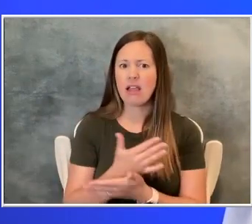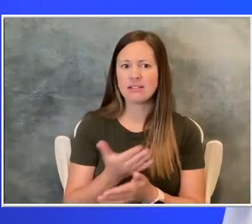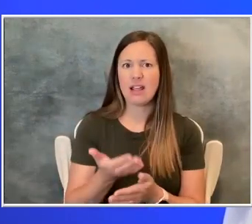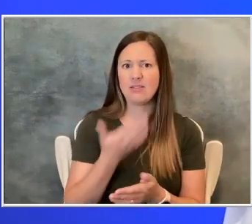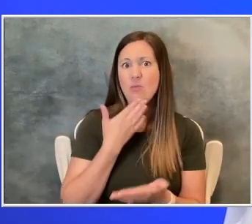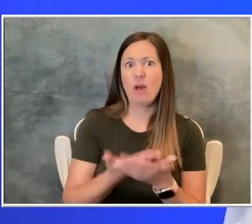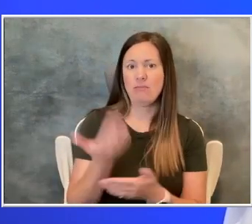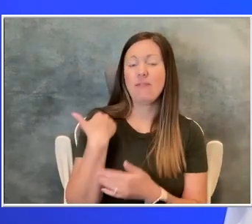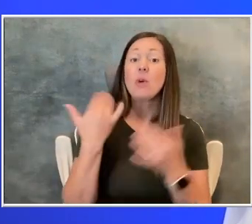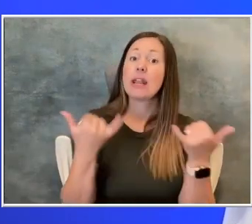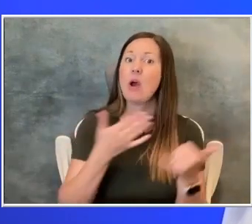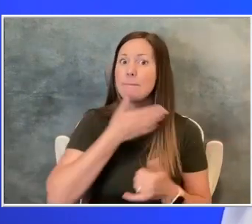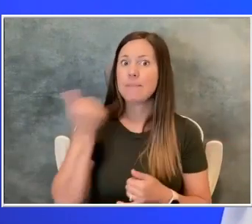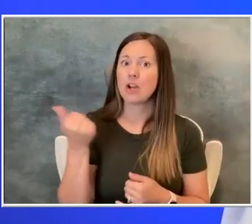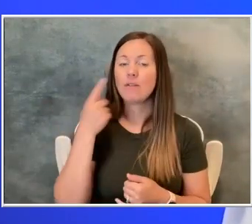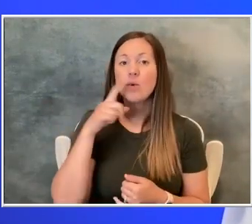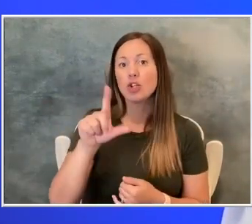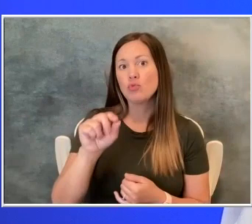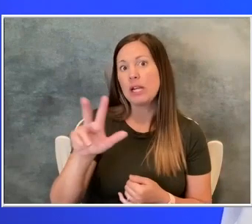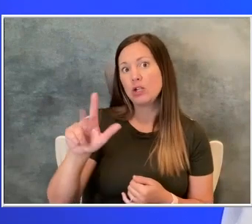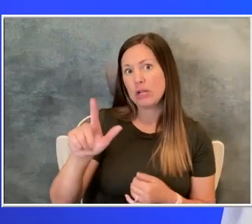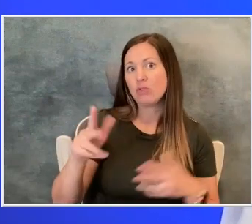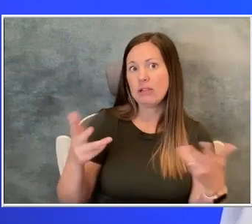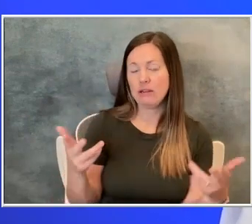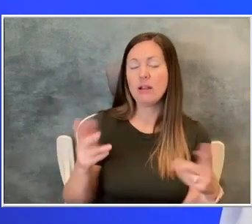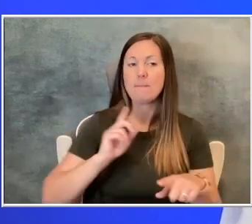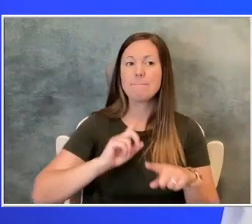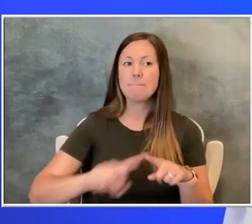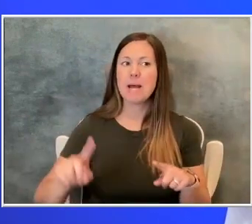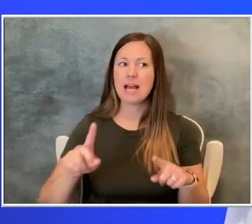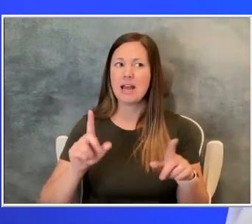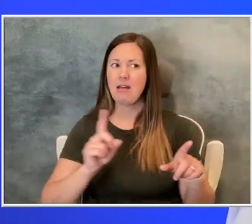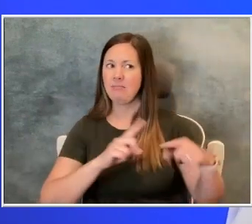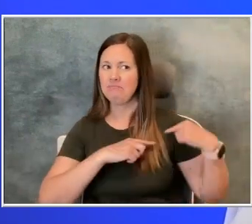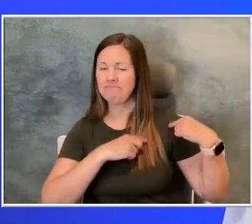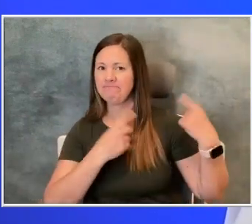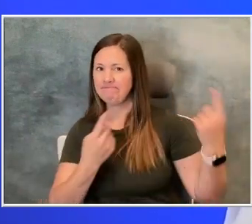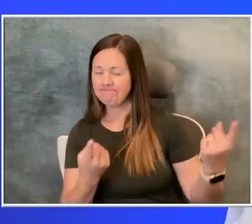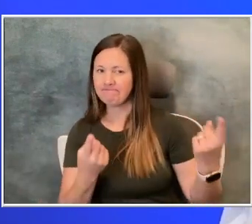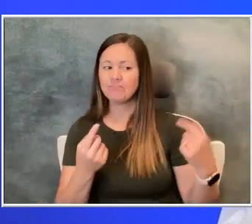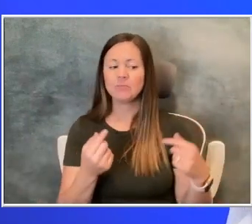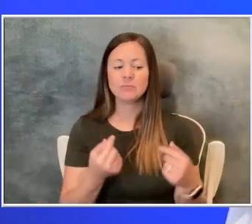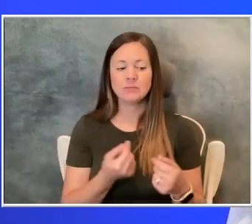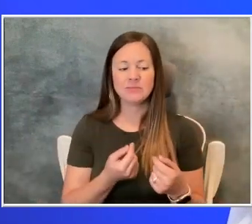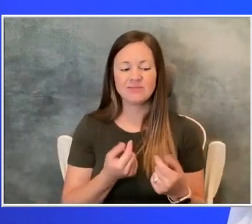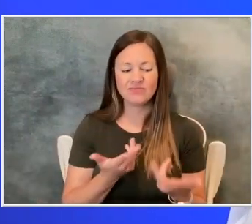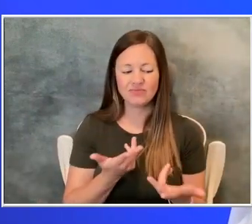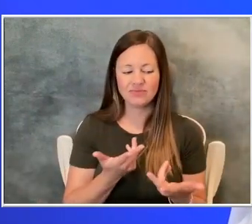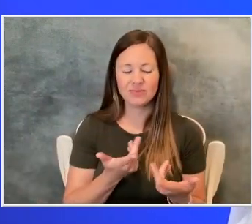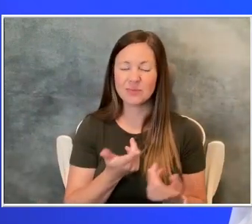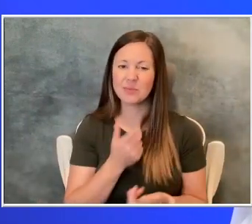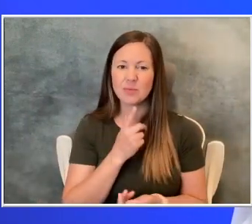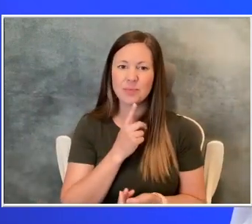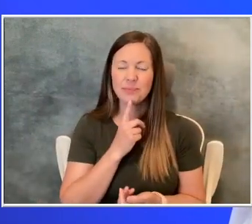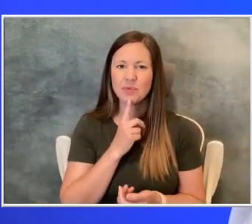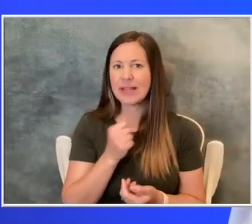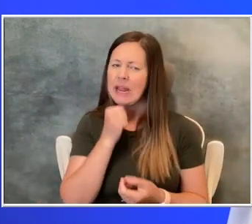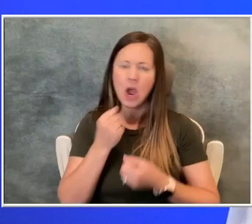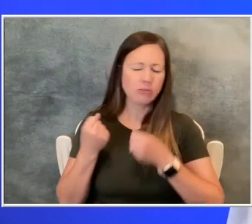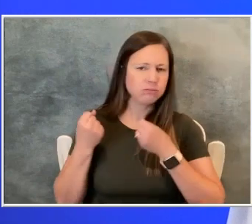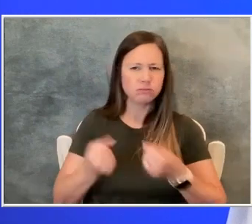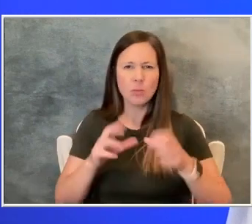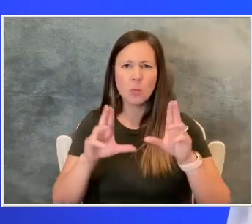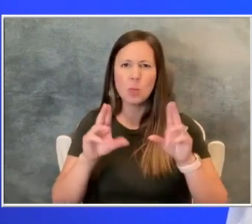2023. But historically, there has a sense, and it's weak, but there is a sense that that is happening